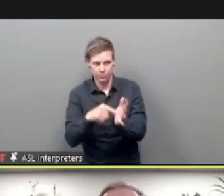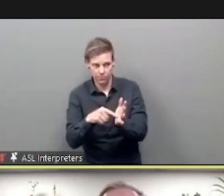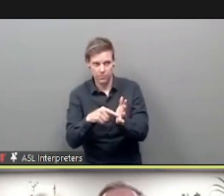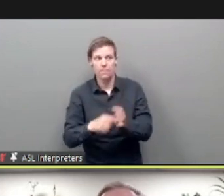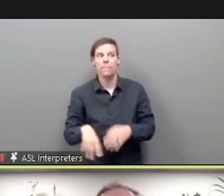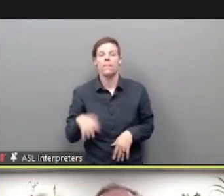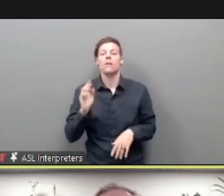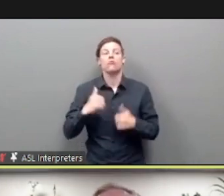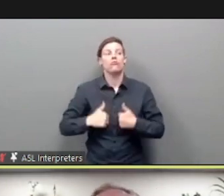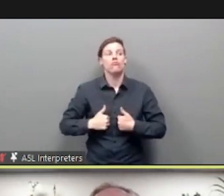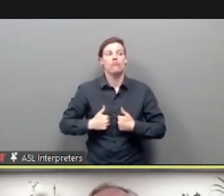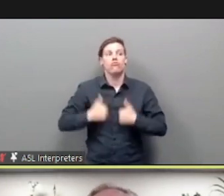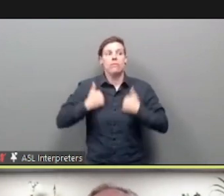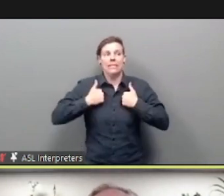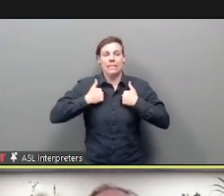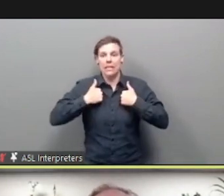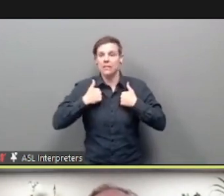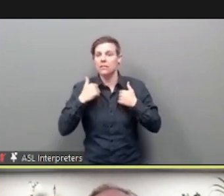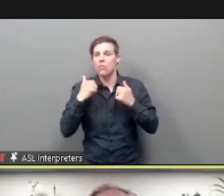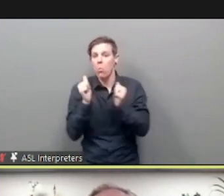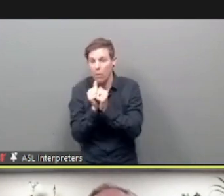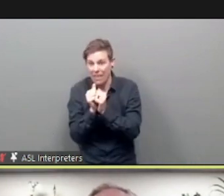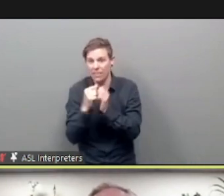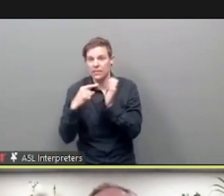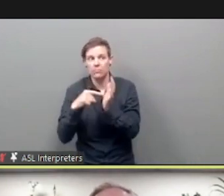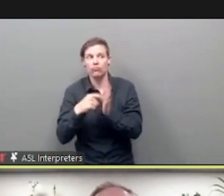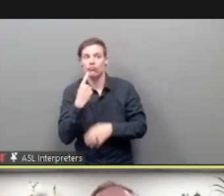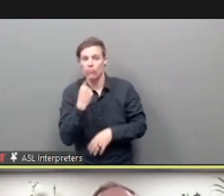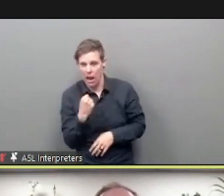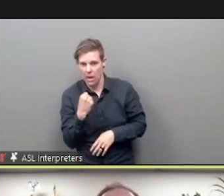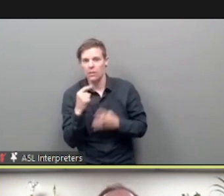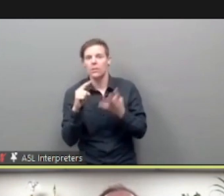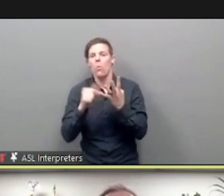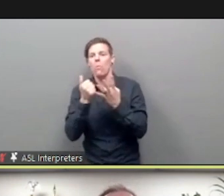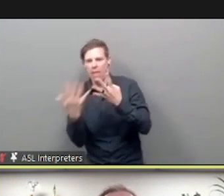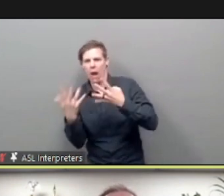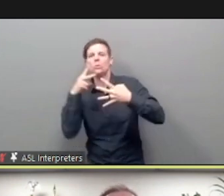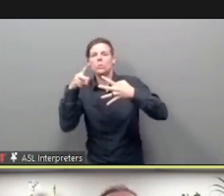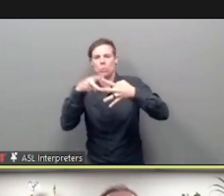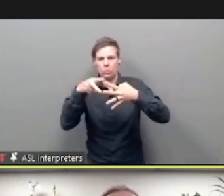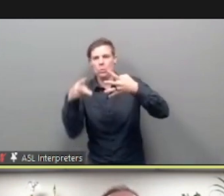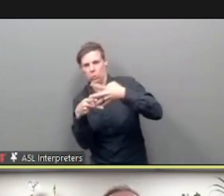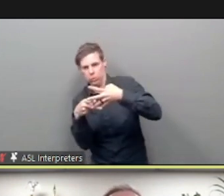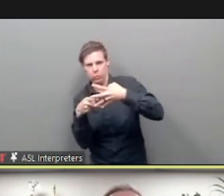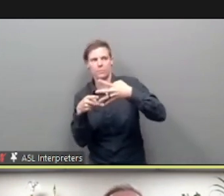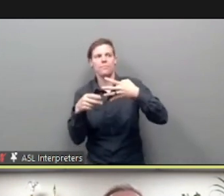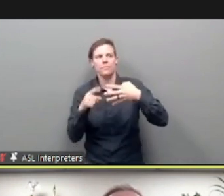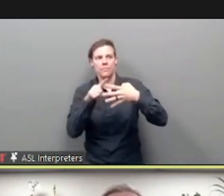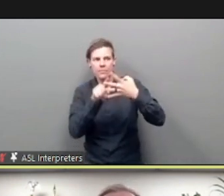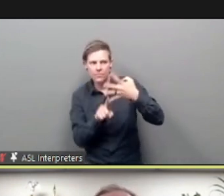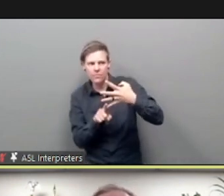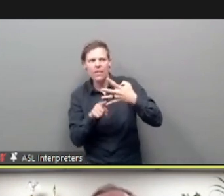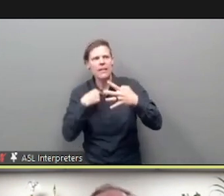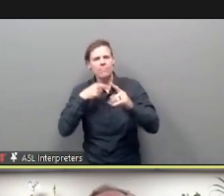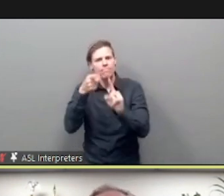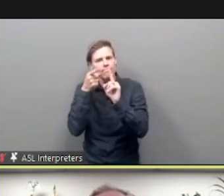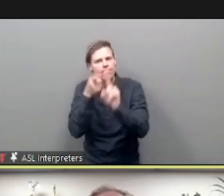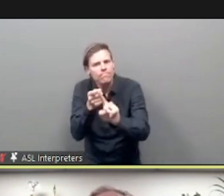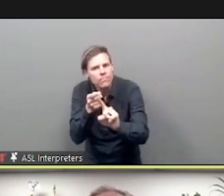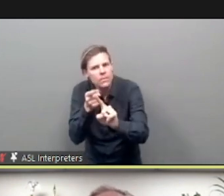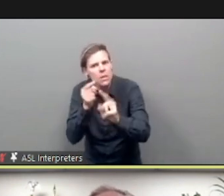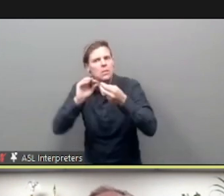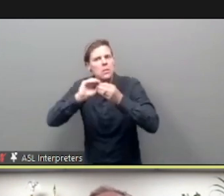symptoms blue. But I think you're right, and I don't have the data for subsequent weeks, but there clearly is